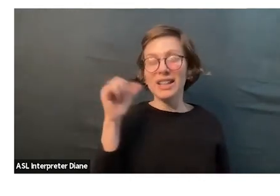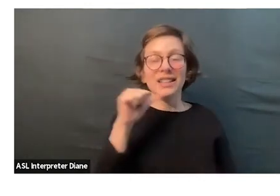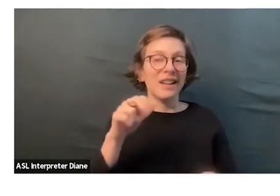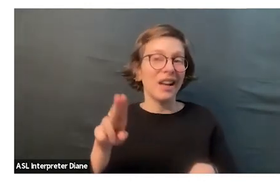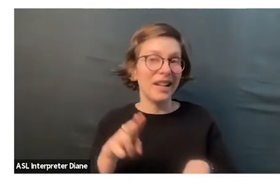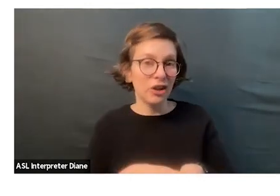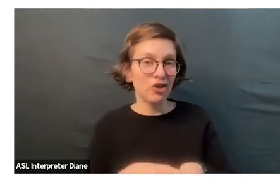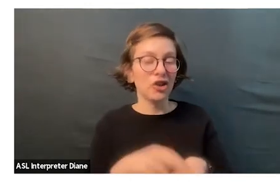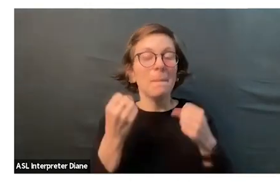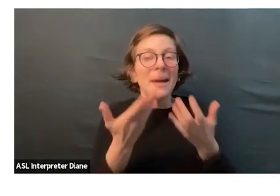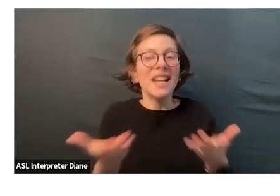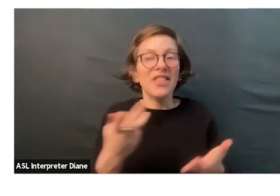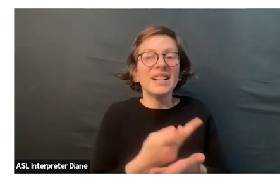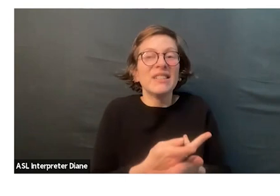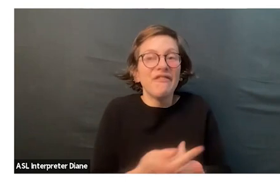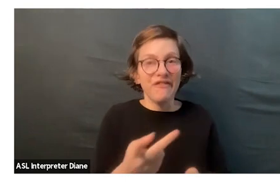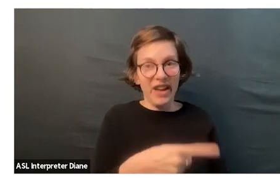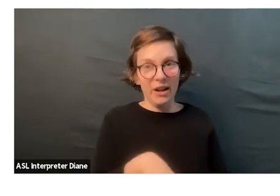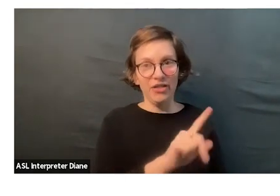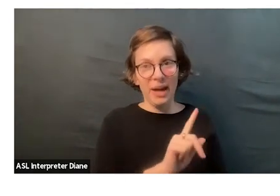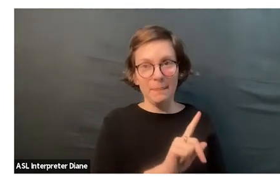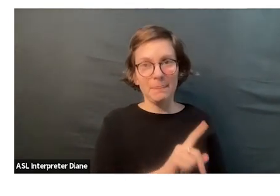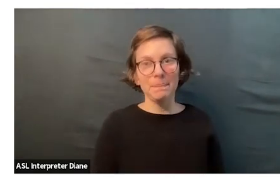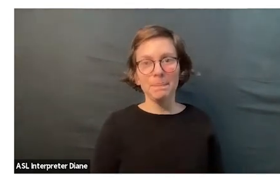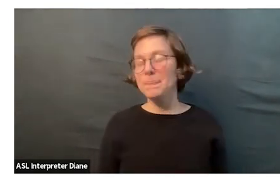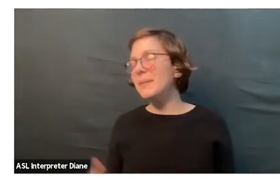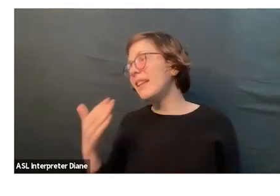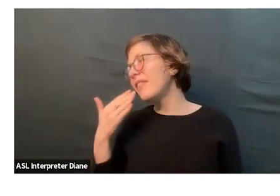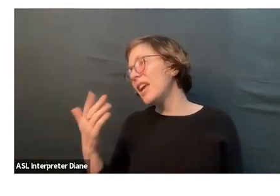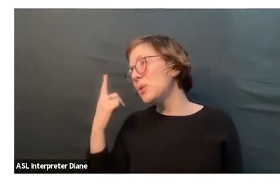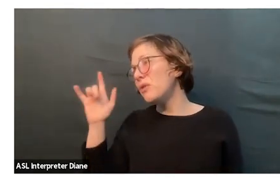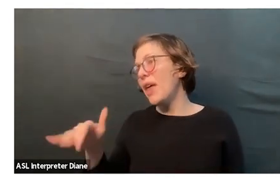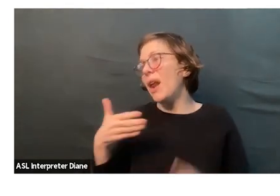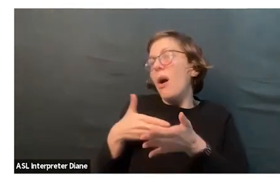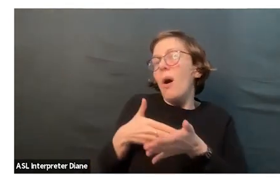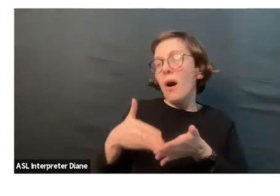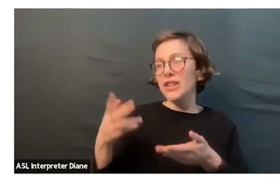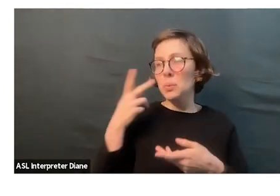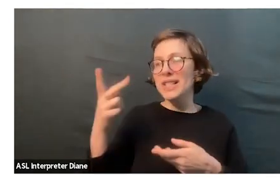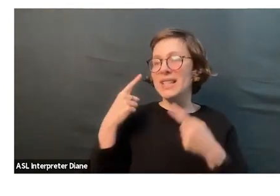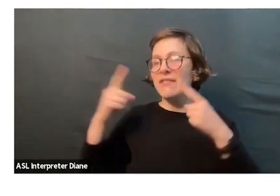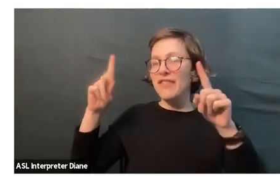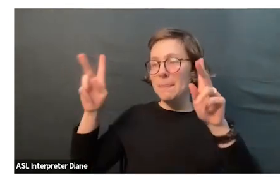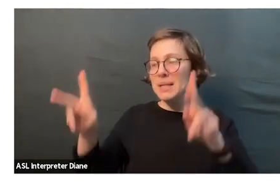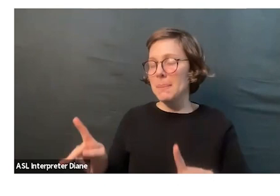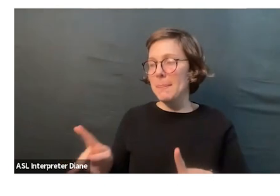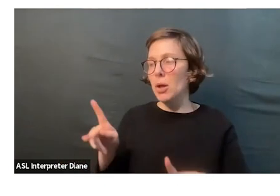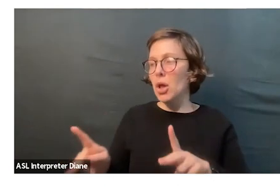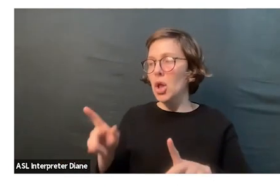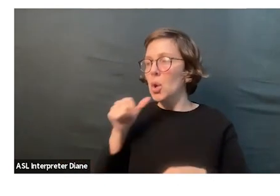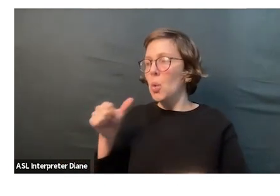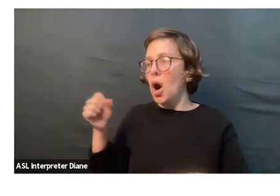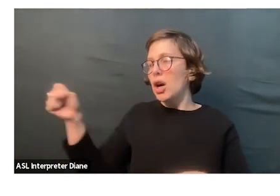from that angle, that we have just happened to be so unlucky to be in these places. Did you see another question you would